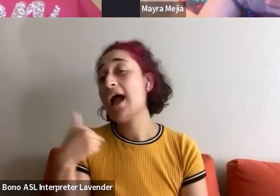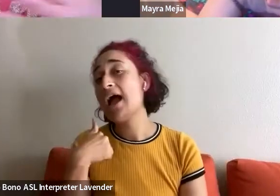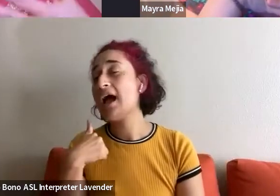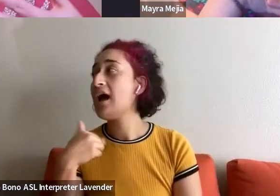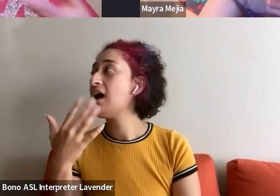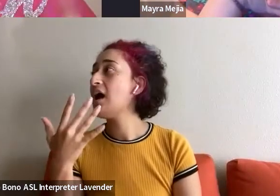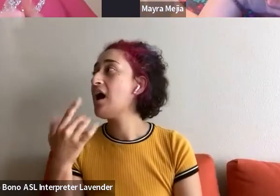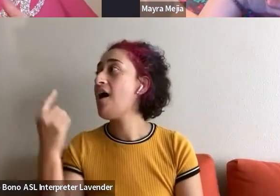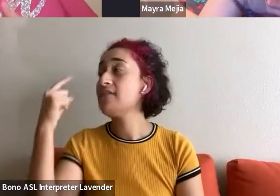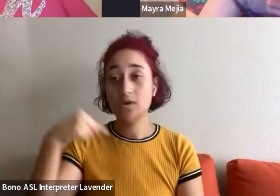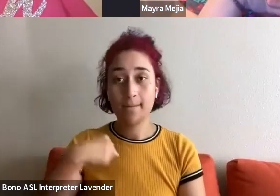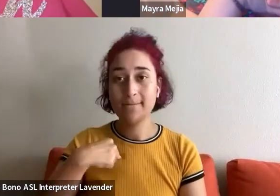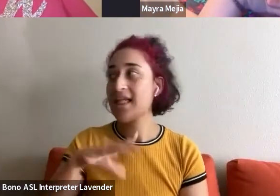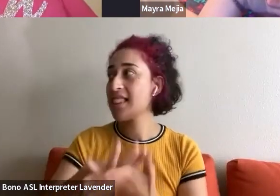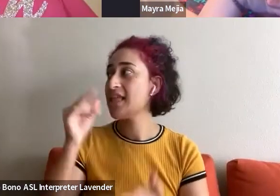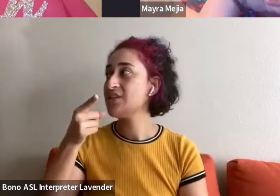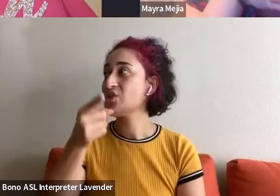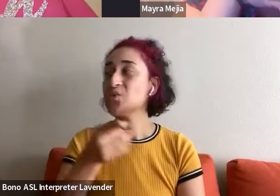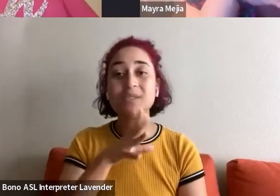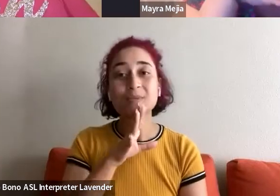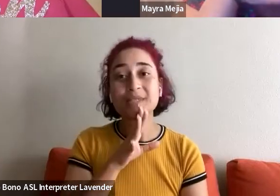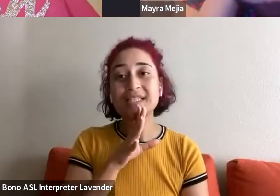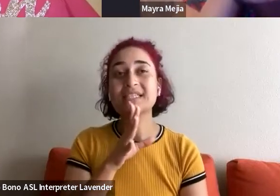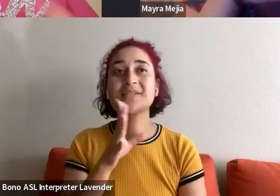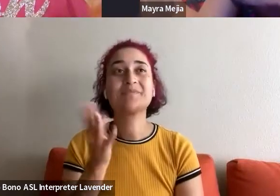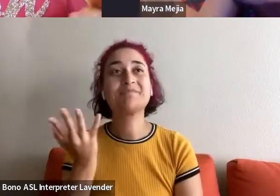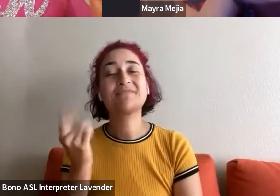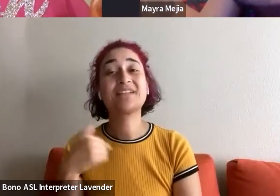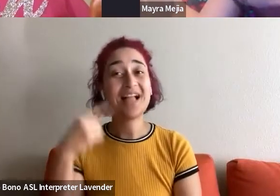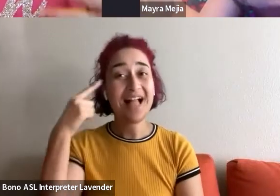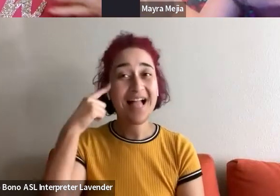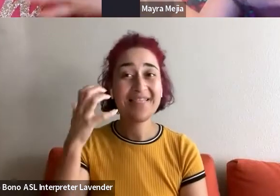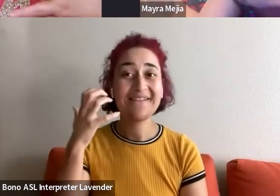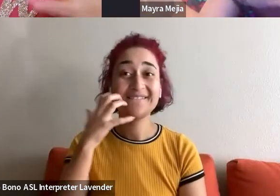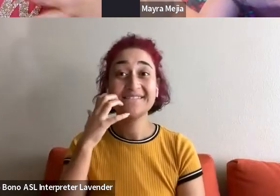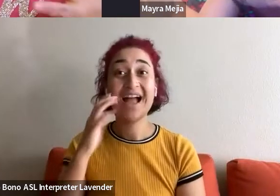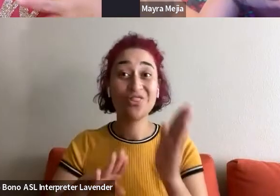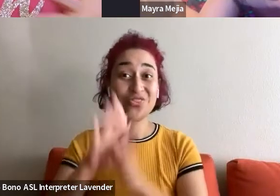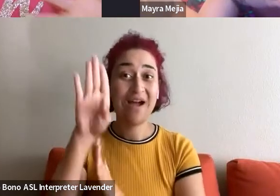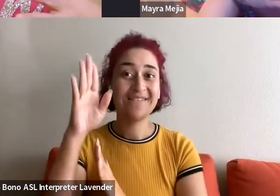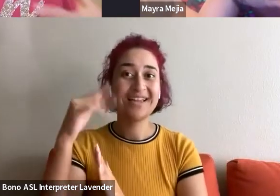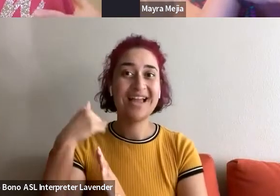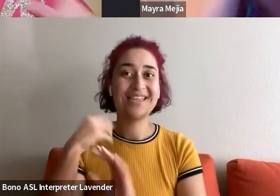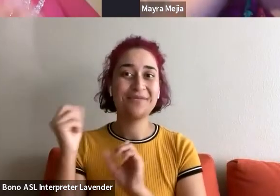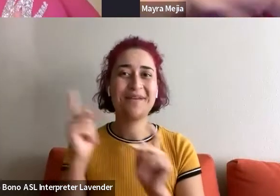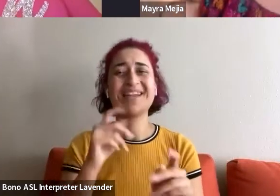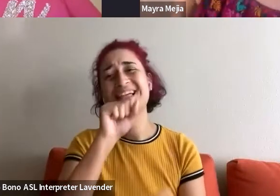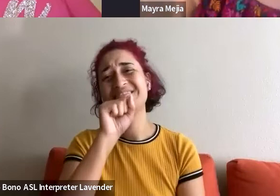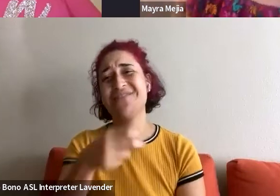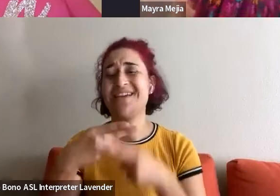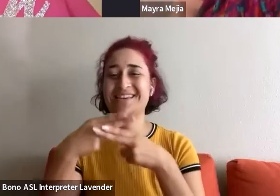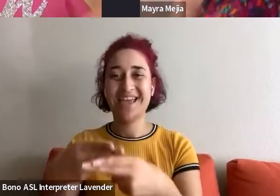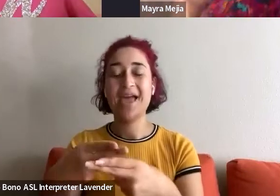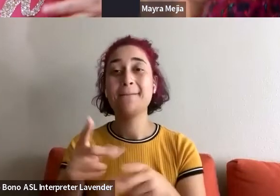well, for me, and listening to you speak, like, I think Fat and Thriving, I keep coming back to it because I love that name. Yes.